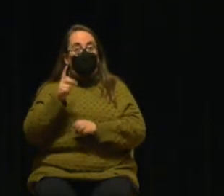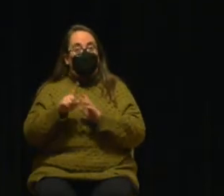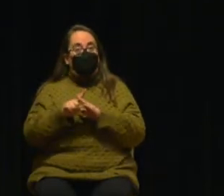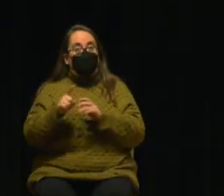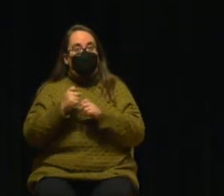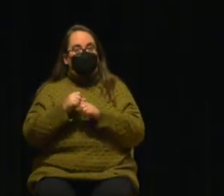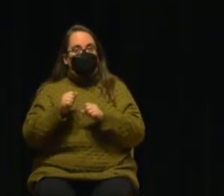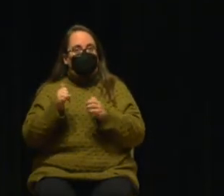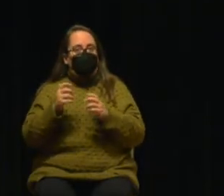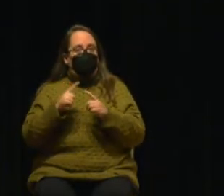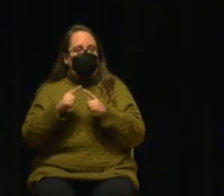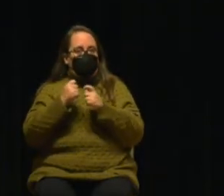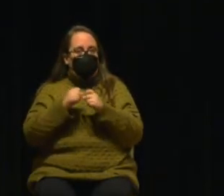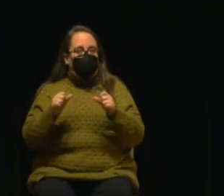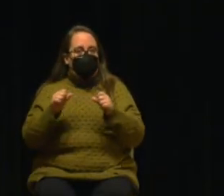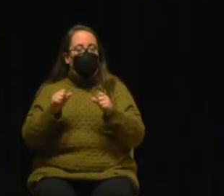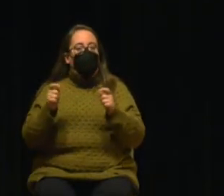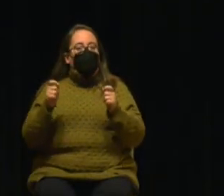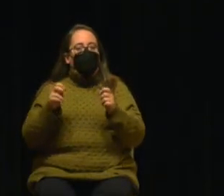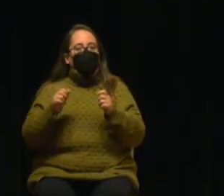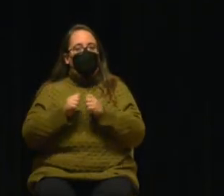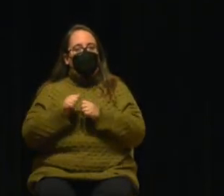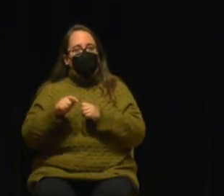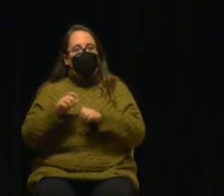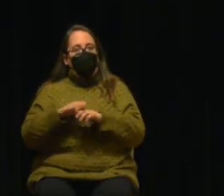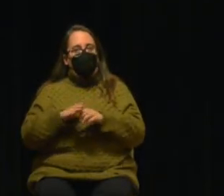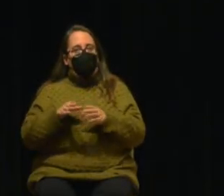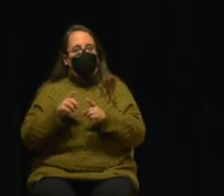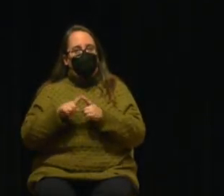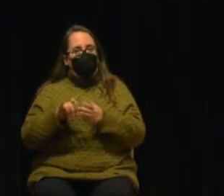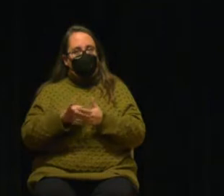liberty. Their master is with them on his way to New York."